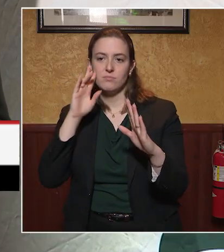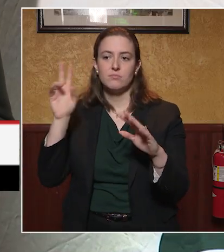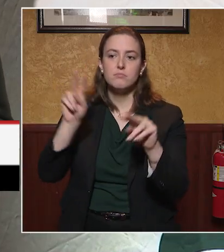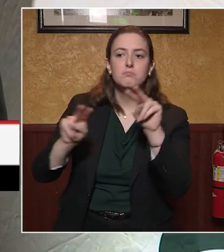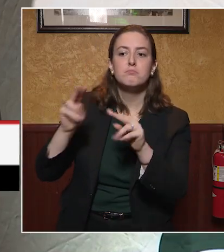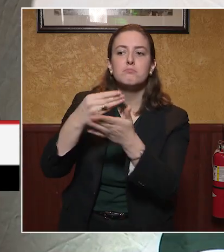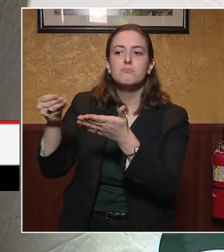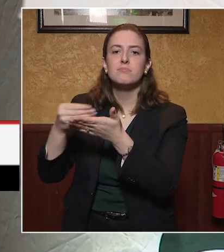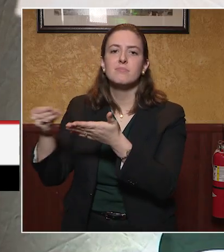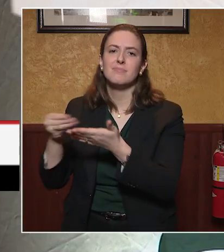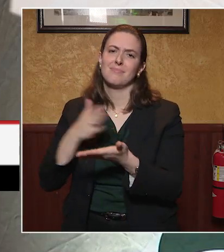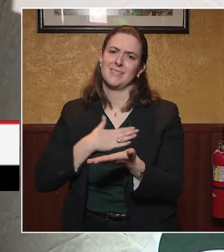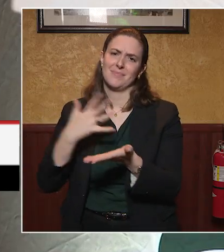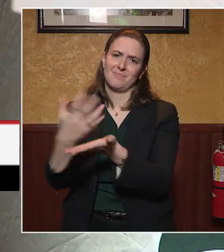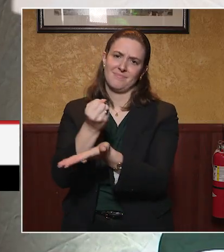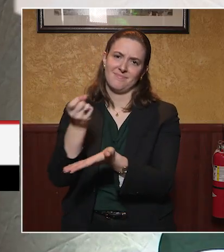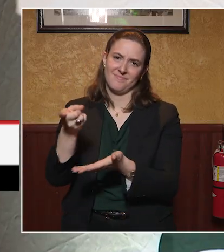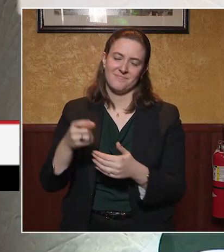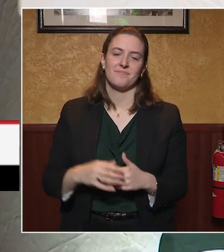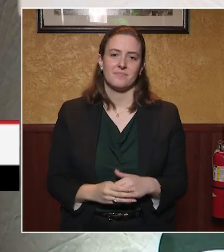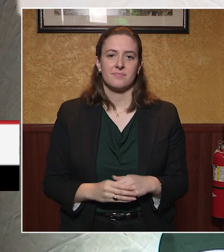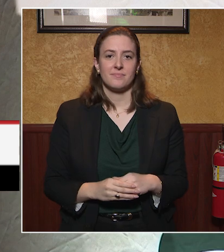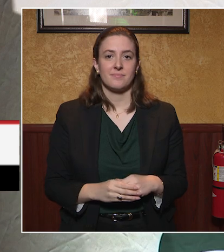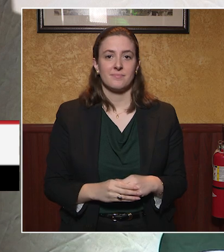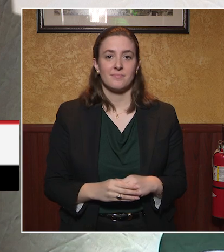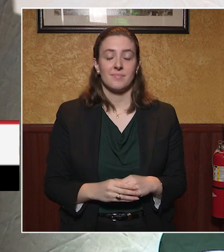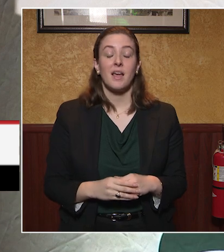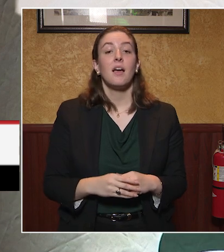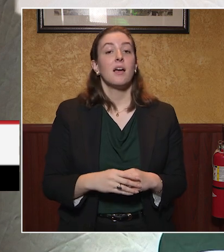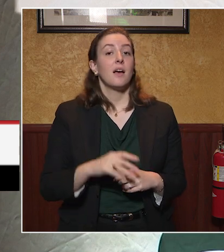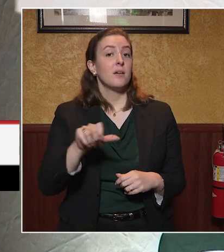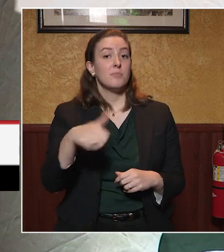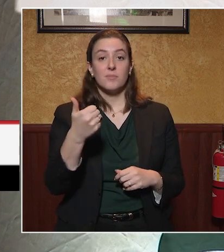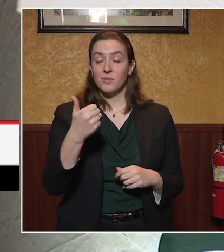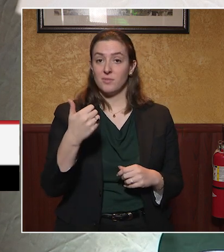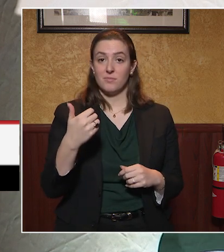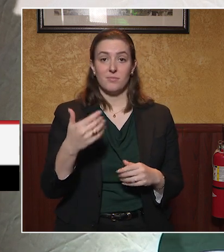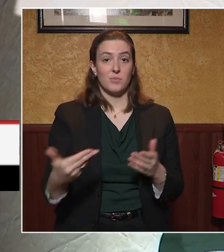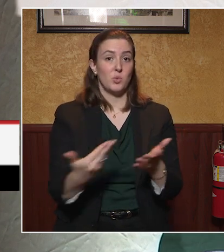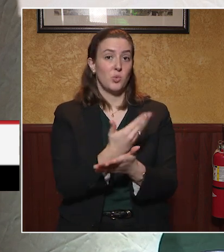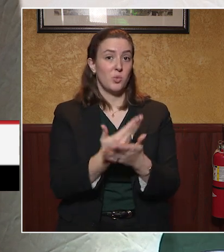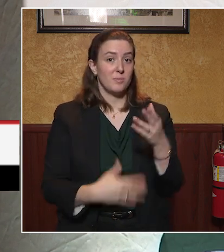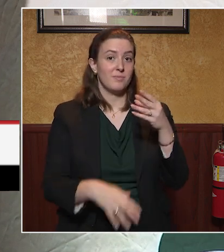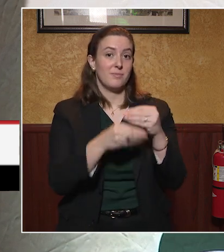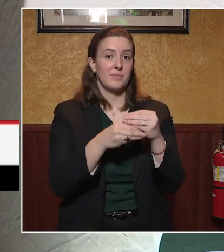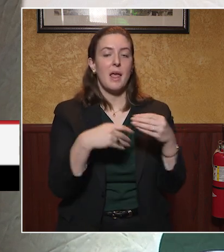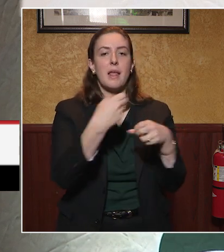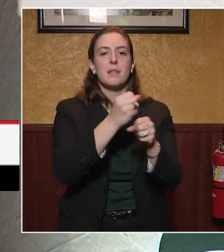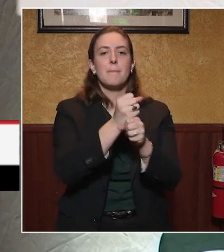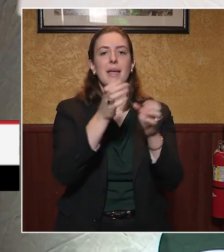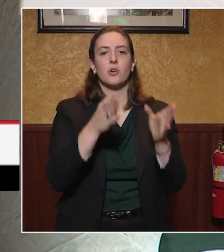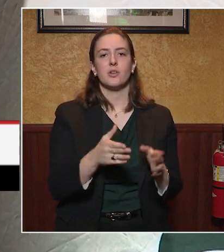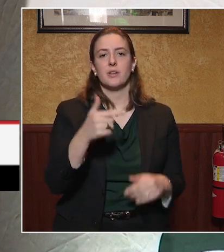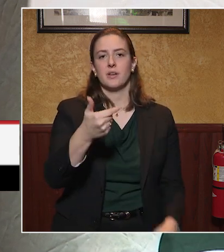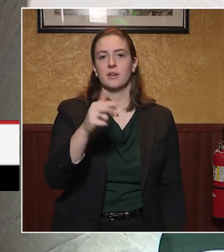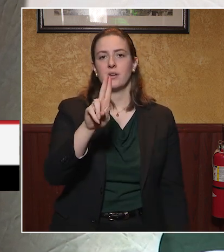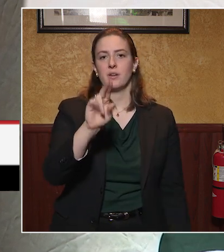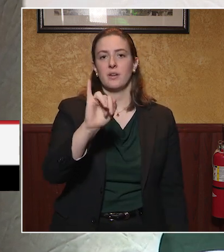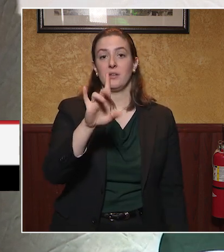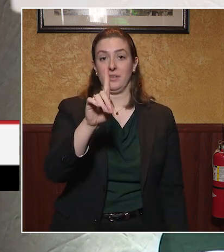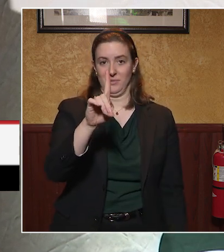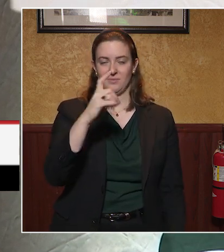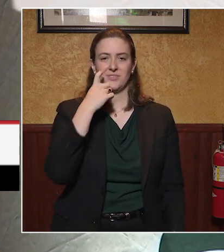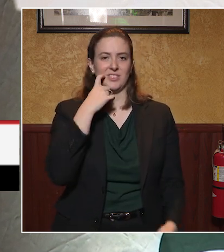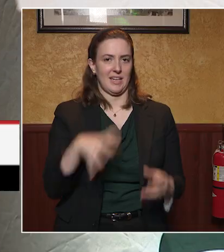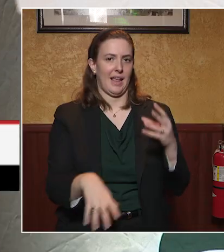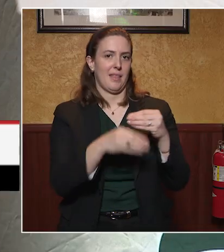this year, we are thrilled to welcome the DC Makers Guild to the market. They're going to focus on displaying products that are made and manufactured right here in DC.